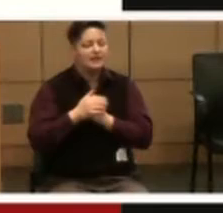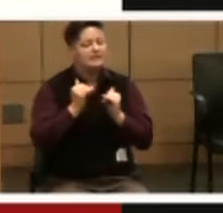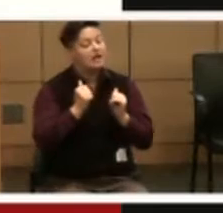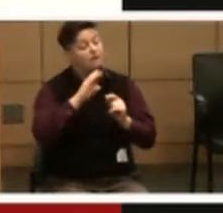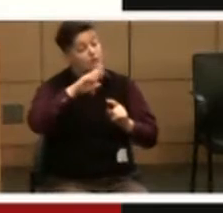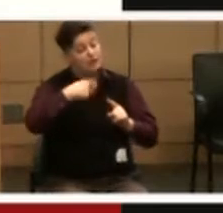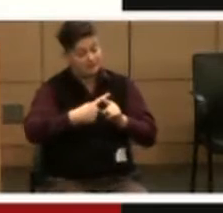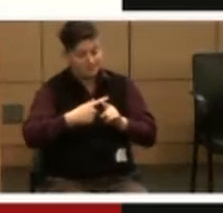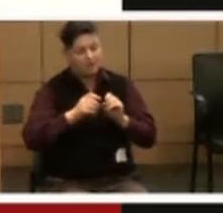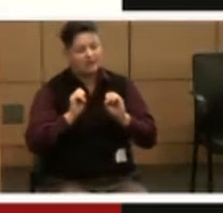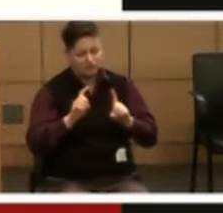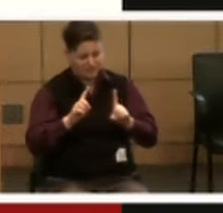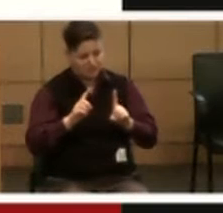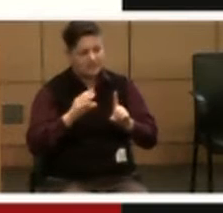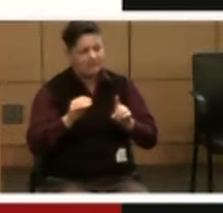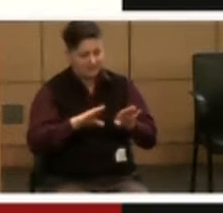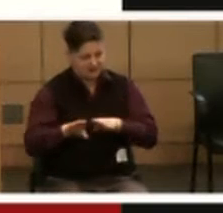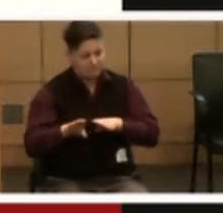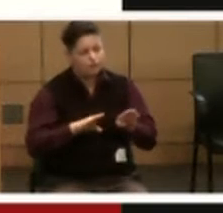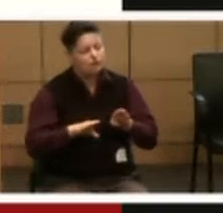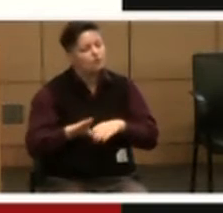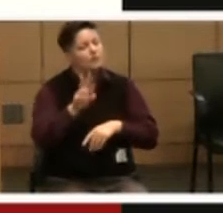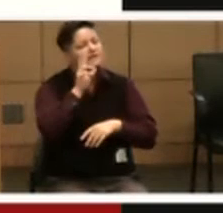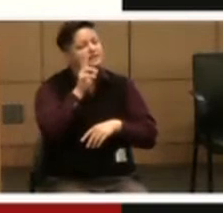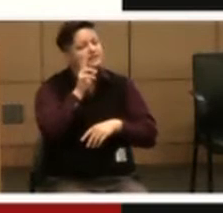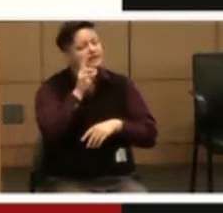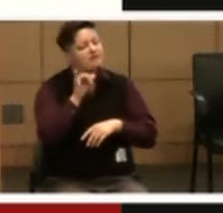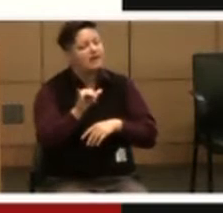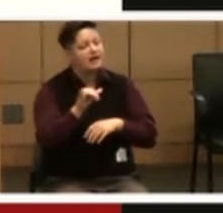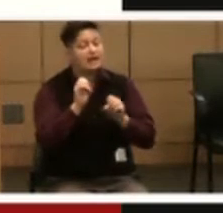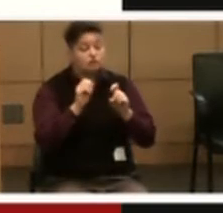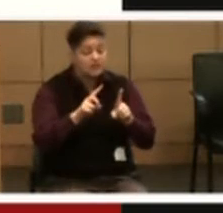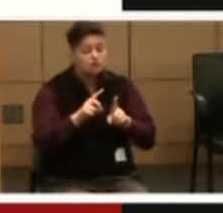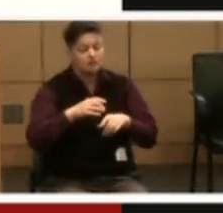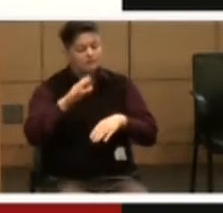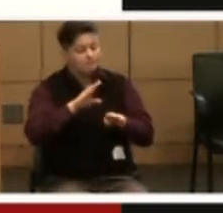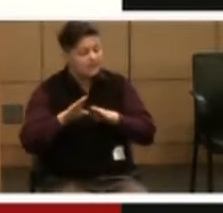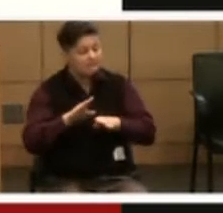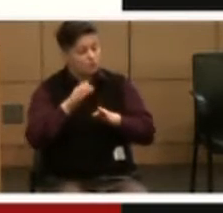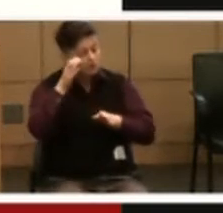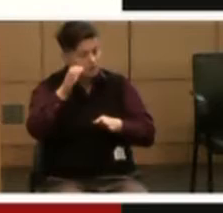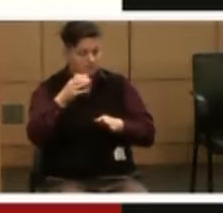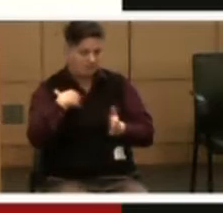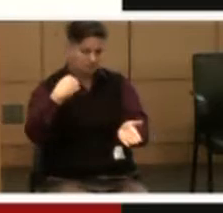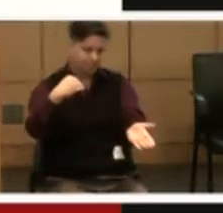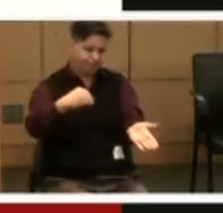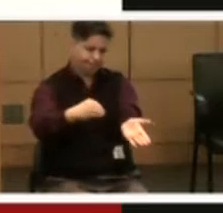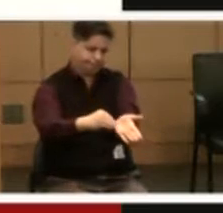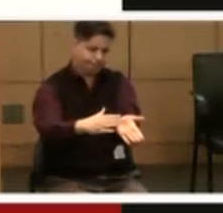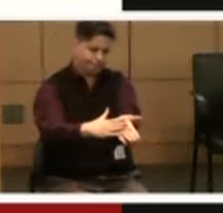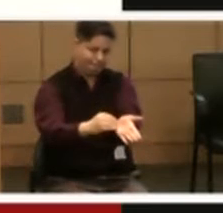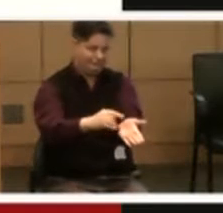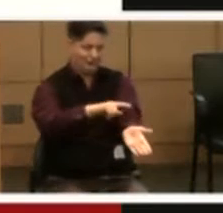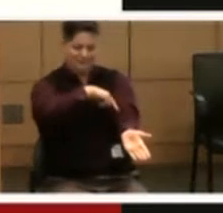with education and behavior, we'll see that these educational and behavioral problems have been documented for a long time.